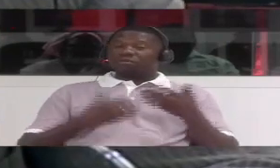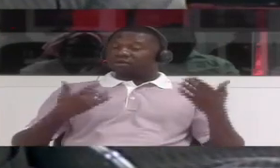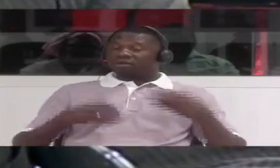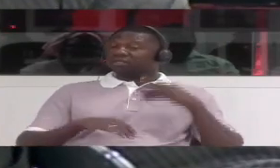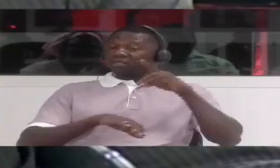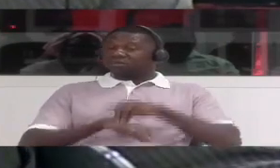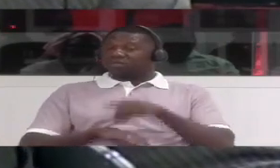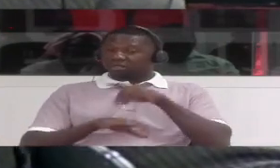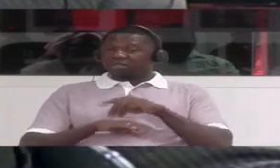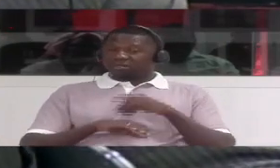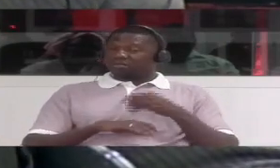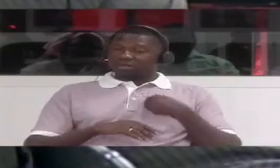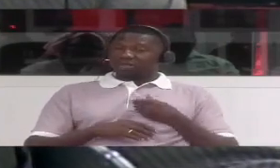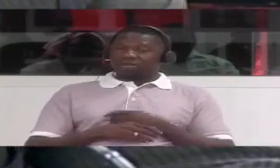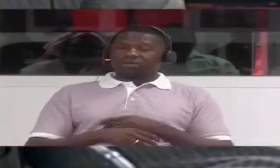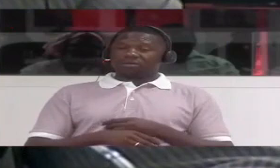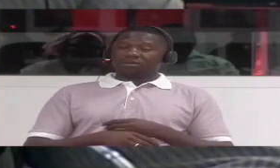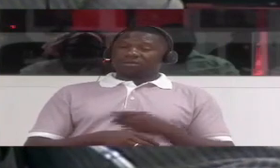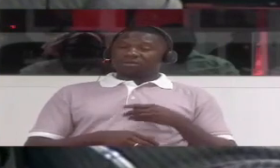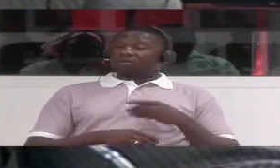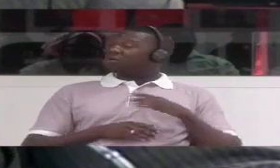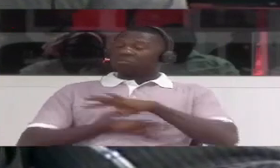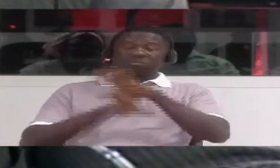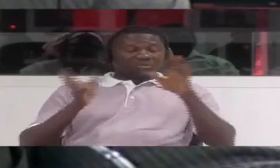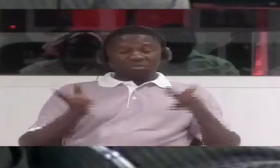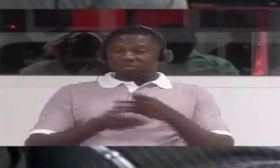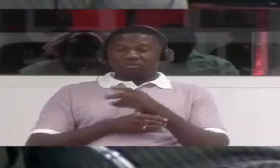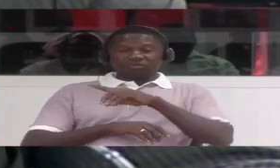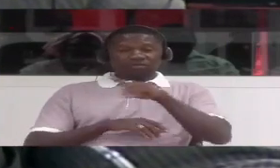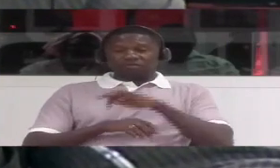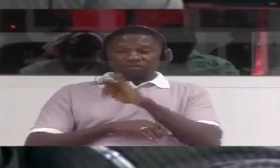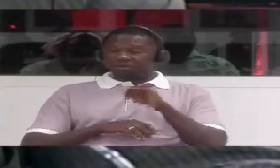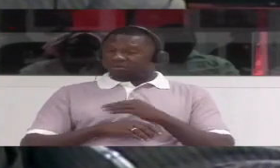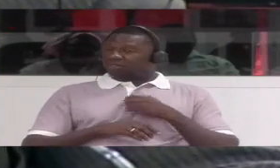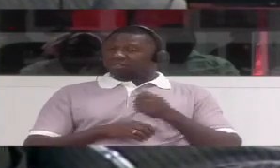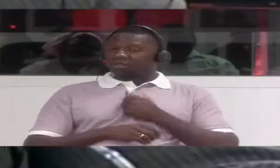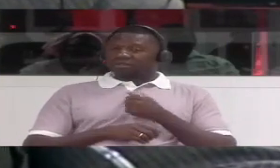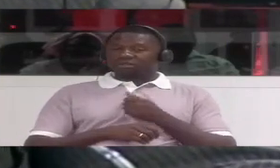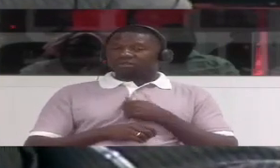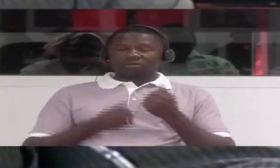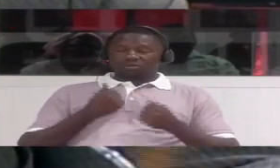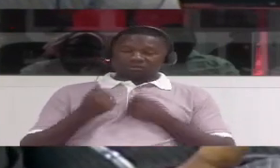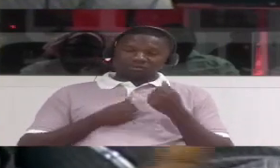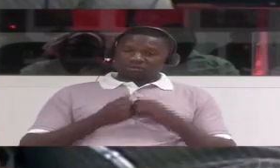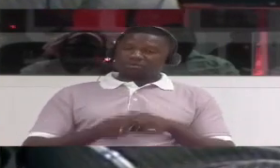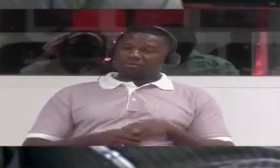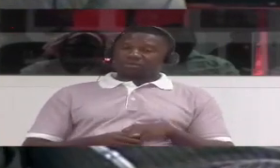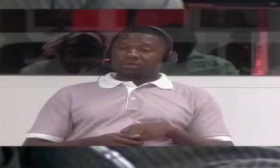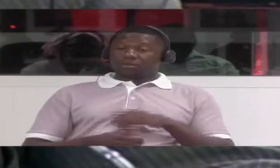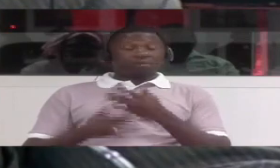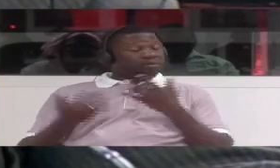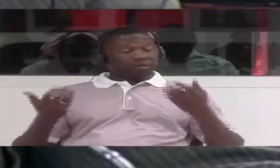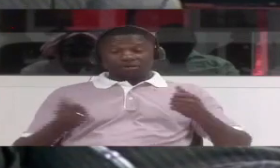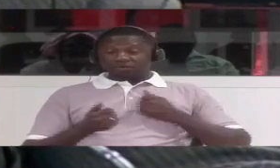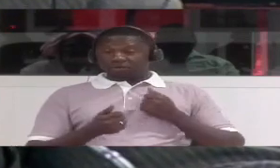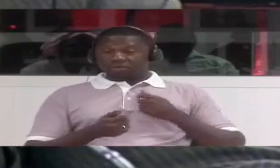as much as possible to look after them. Everybody was devastated. Everybody feared for my life, like my own, my safety in the